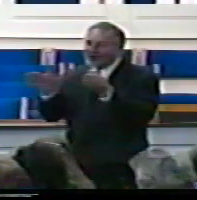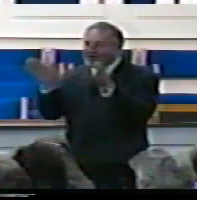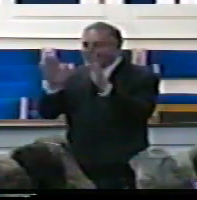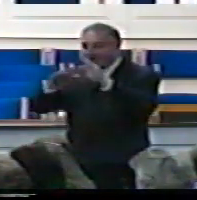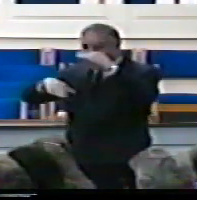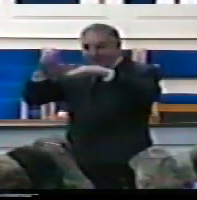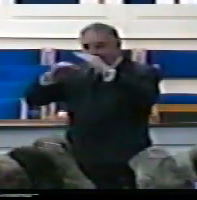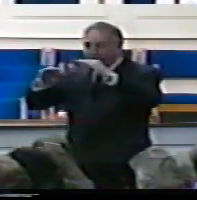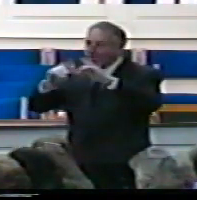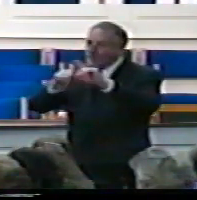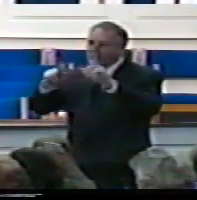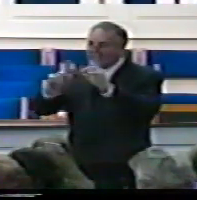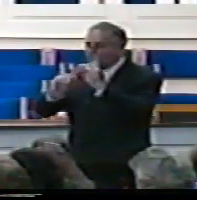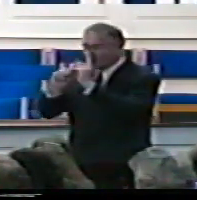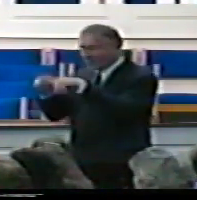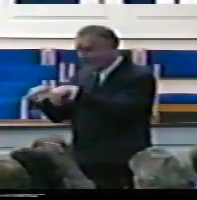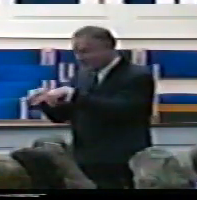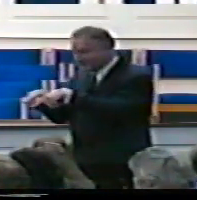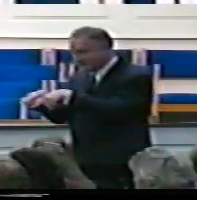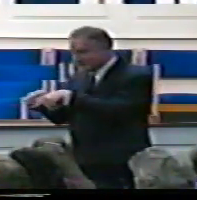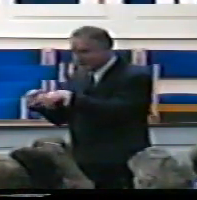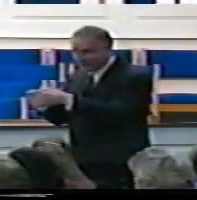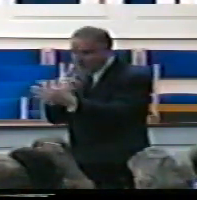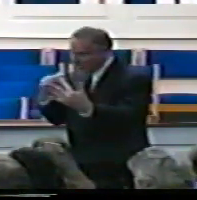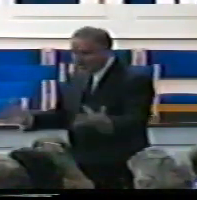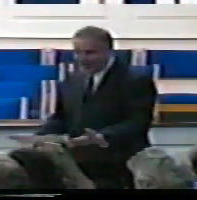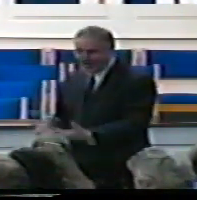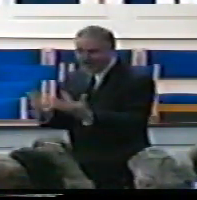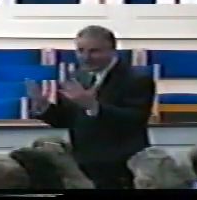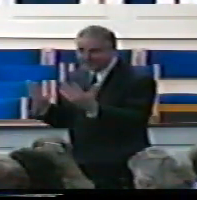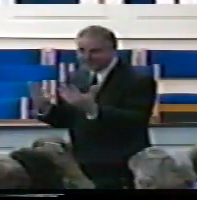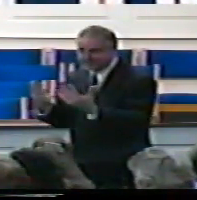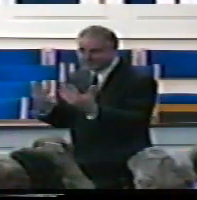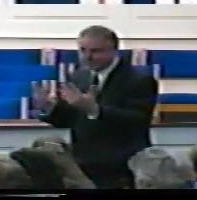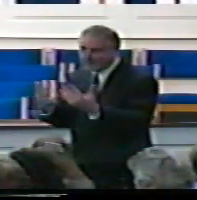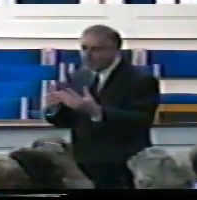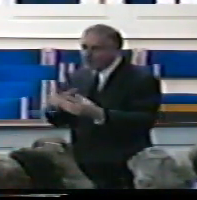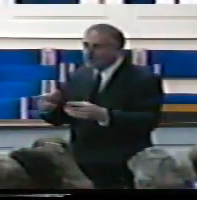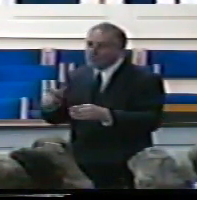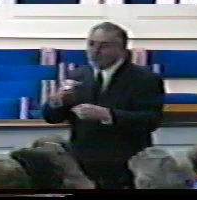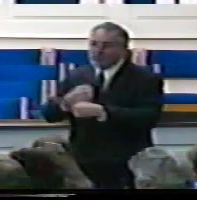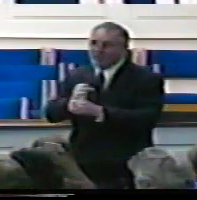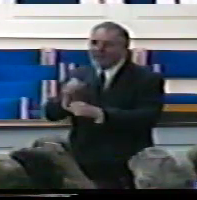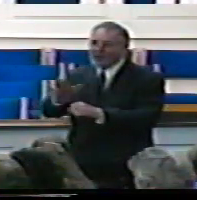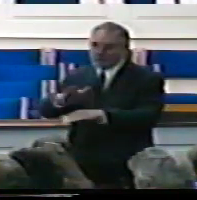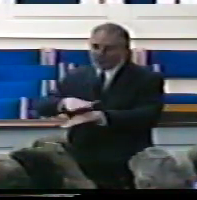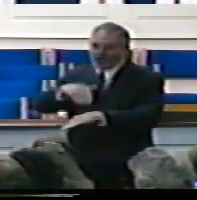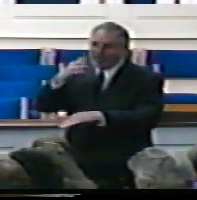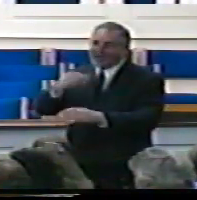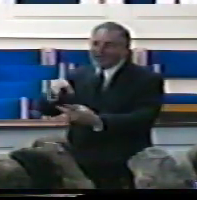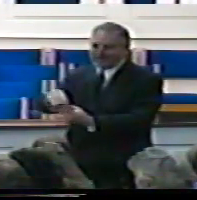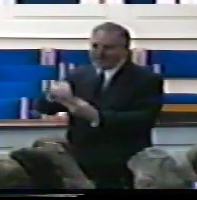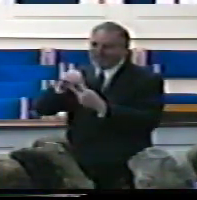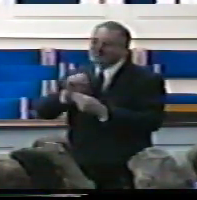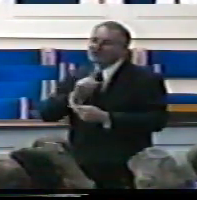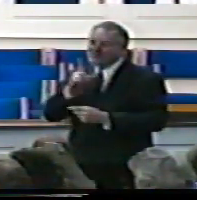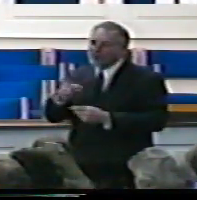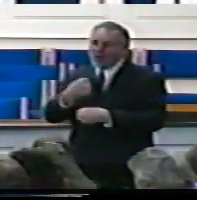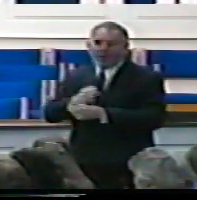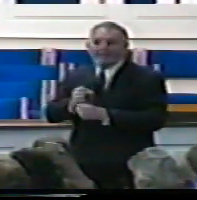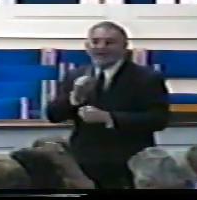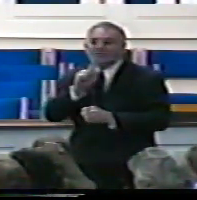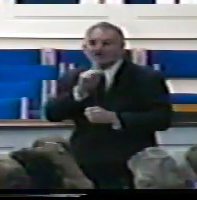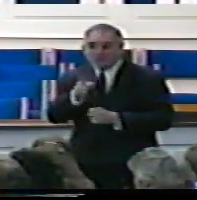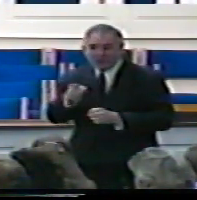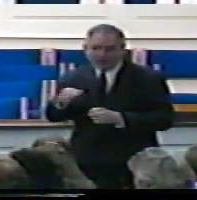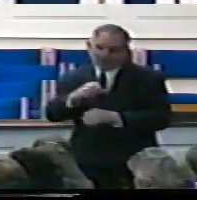just tell you tonight, you better make your calling and election sure. Better make sure you're saved tonight. And can I